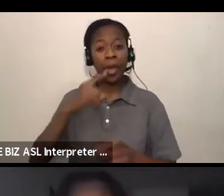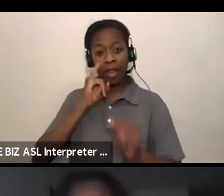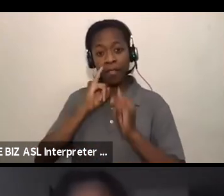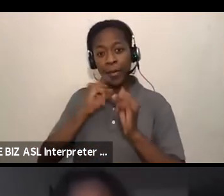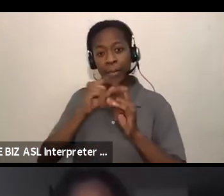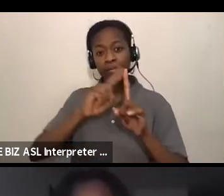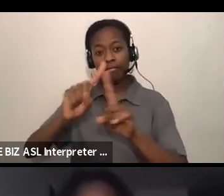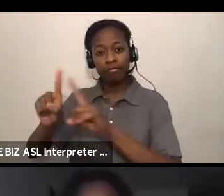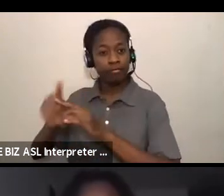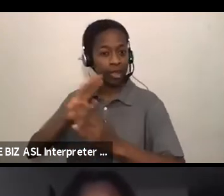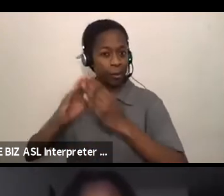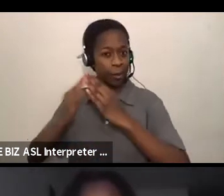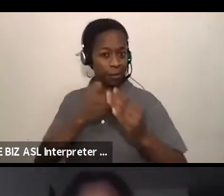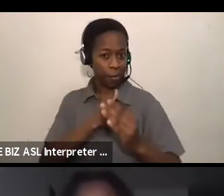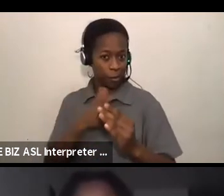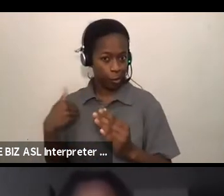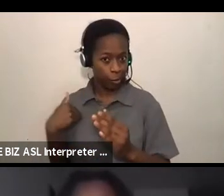talked with other people,